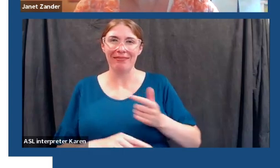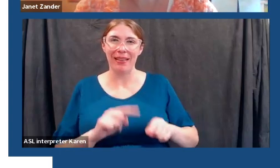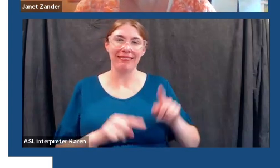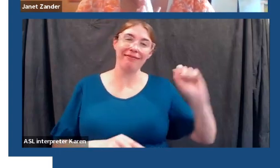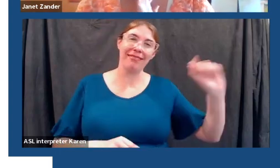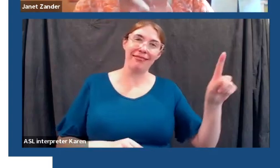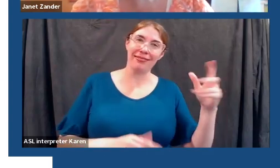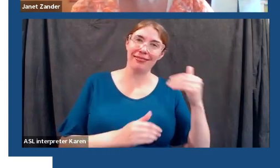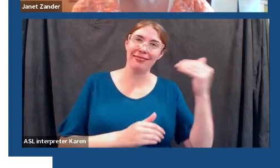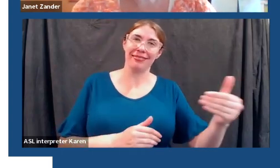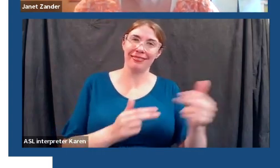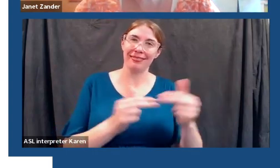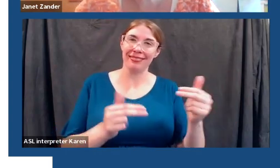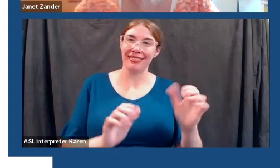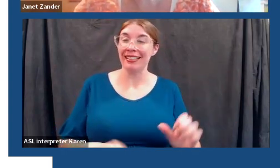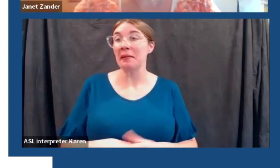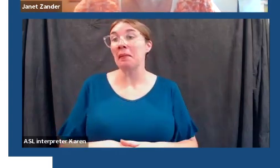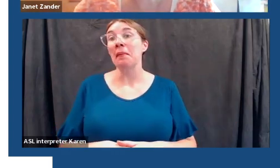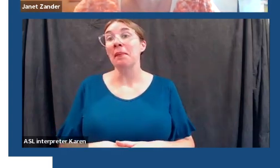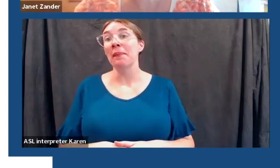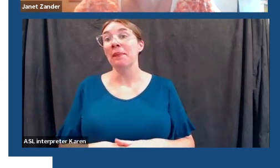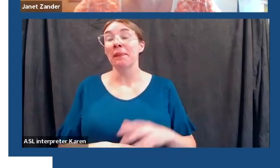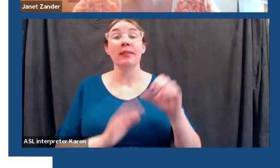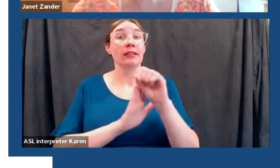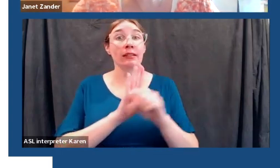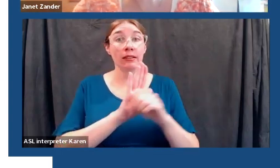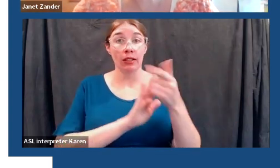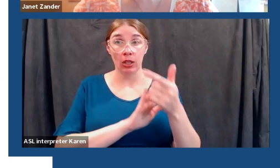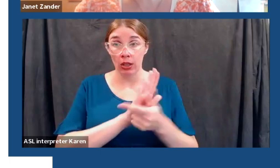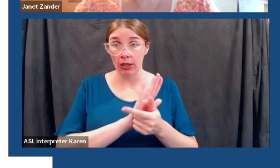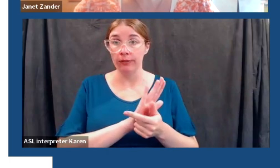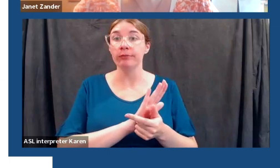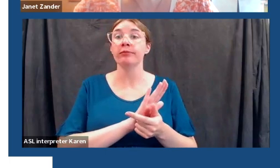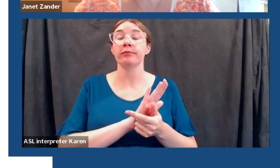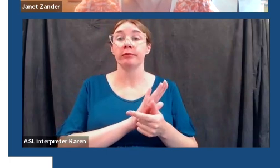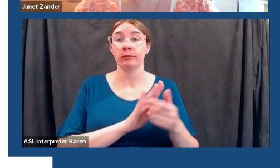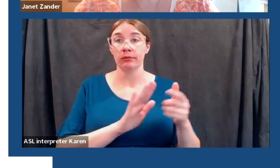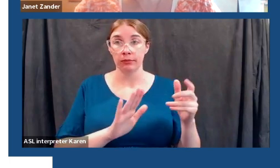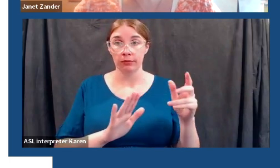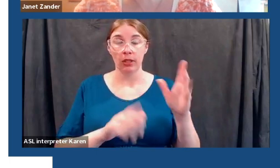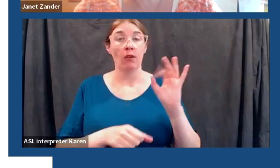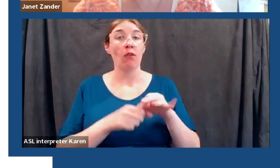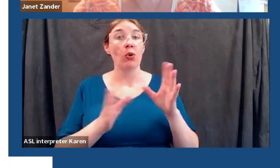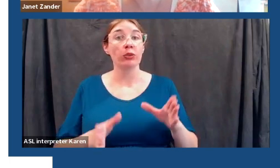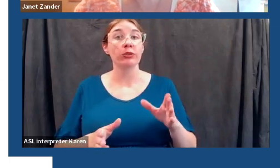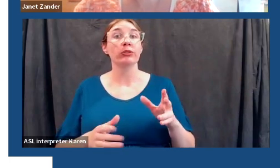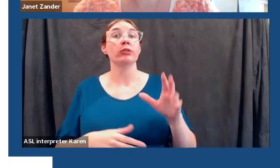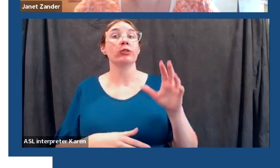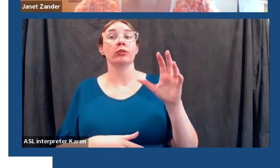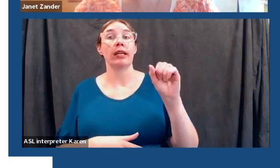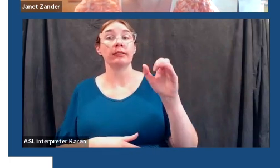So again, state law provides that if a voter is unavailable during the two special voting deputy visits, the clerk should send the